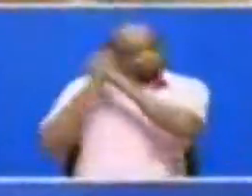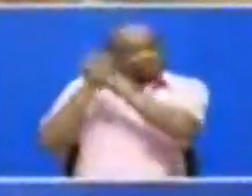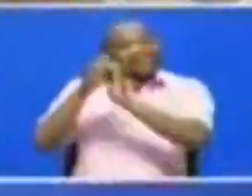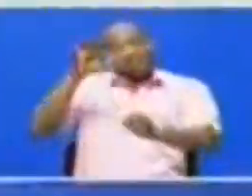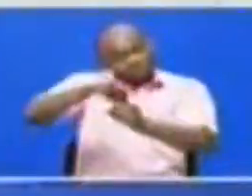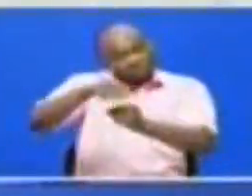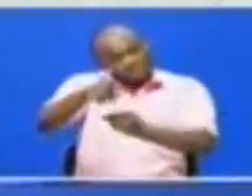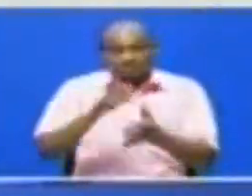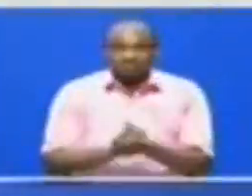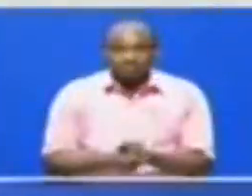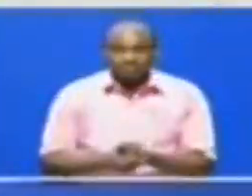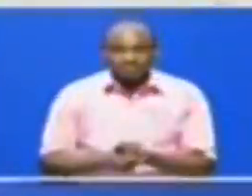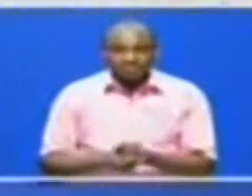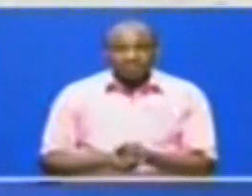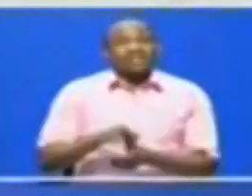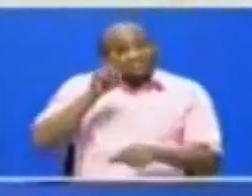ballot.